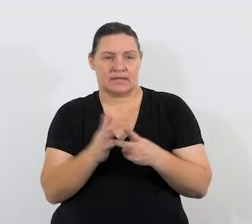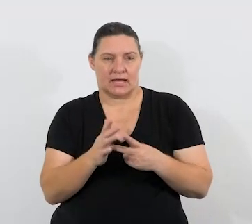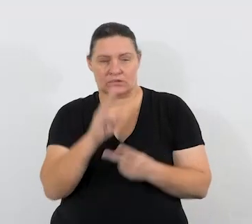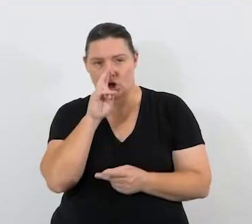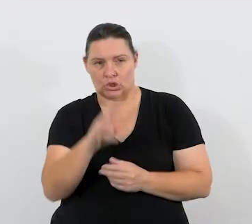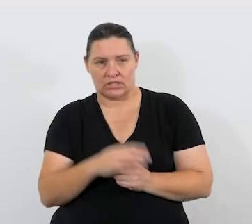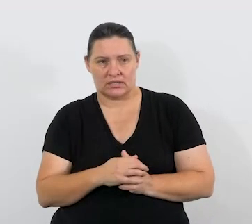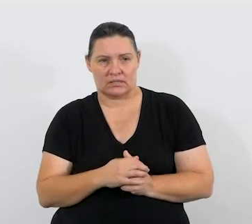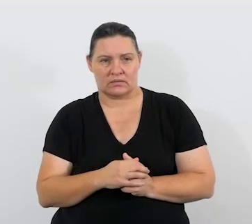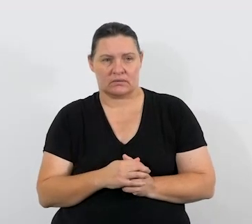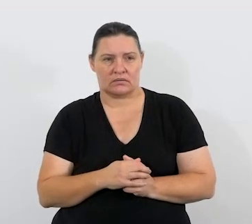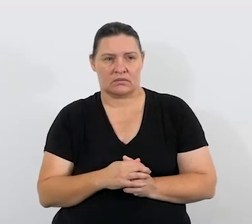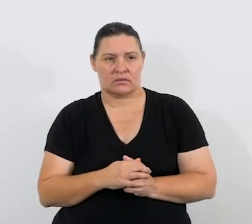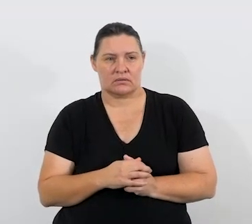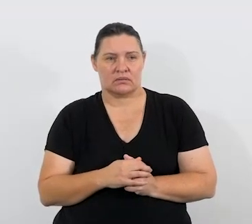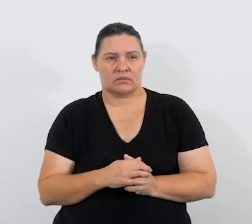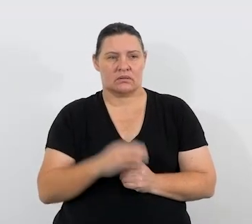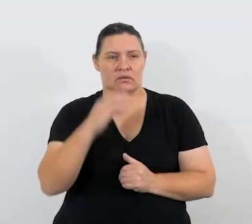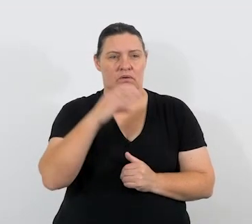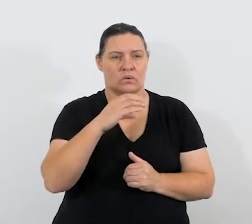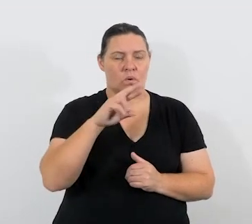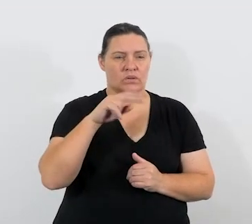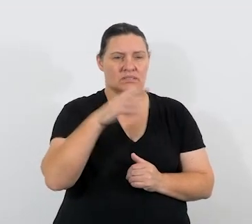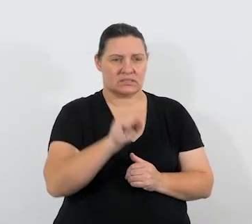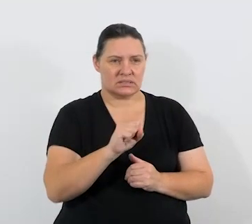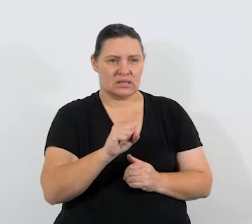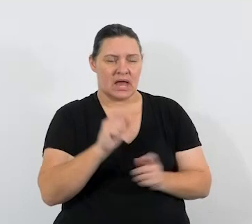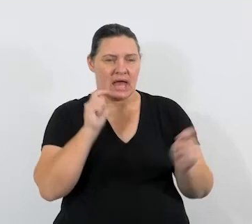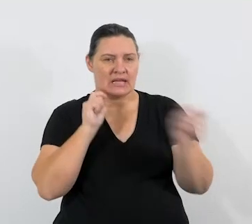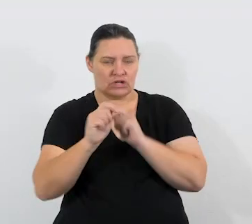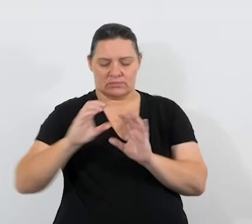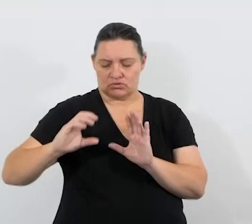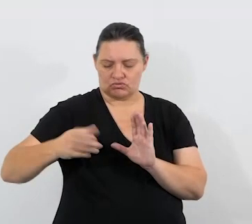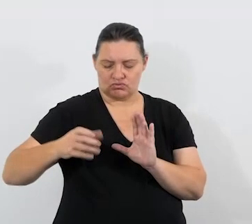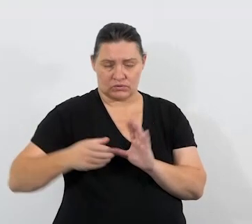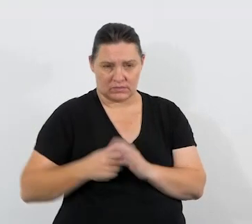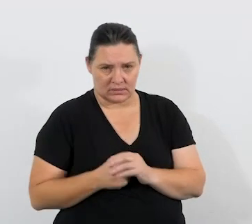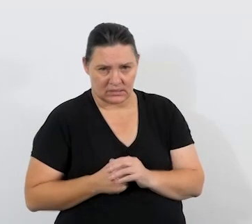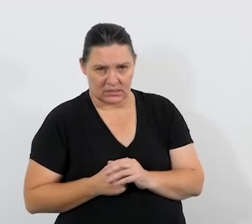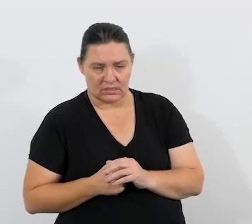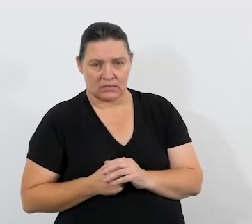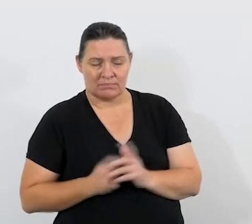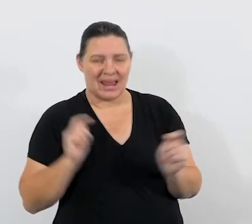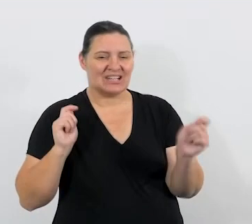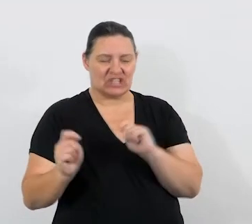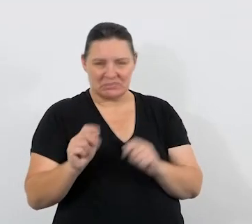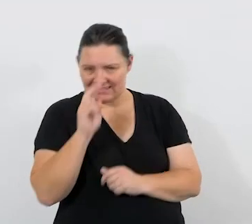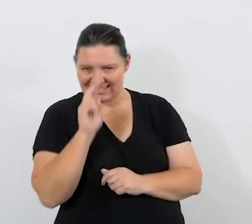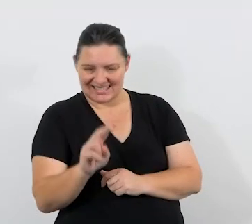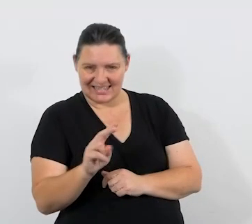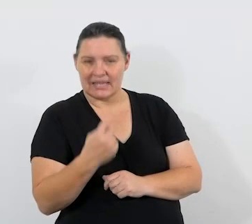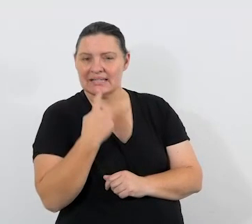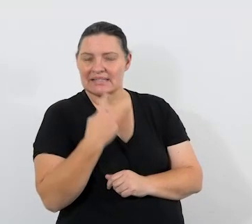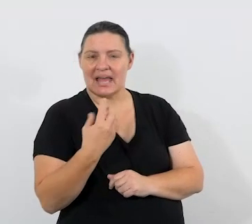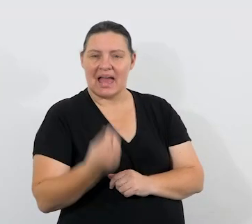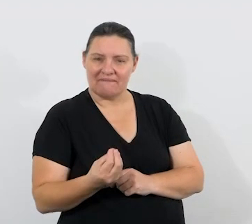part that we are going to look at is the coarse adjustment screw. So from the word adjustment, you can already